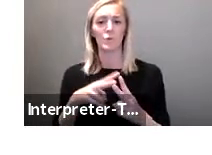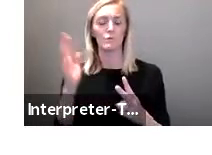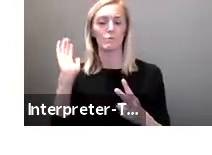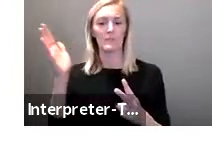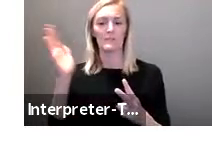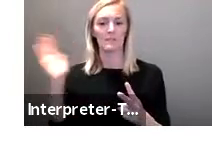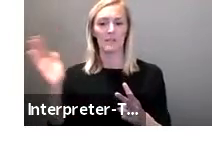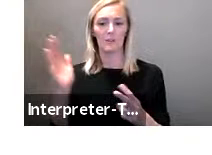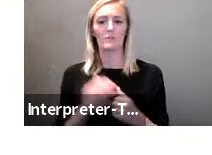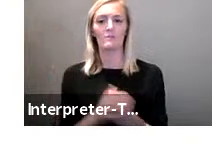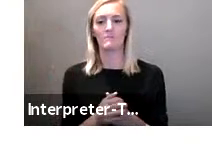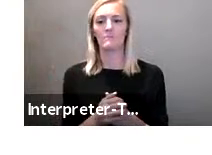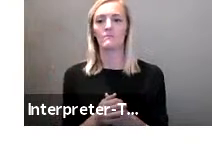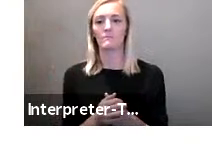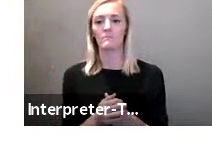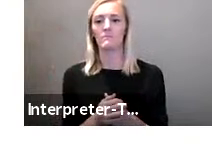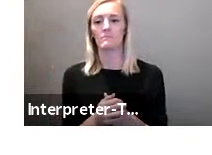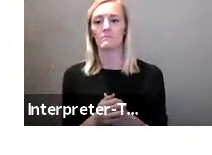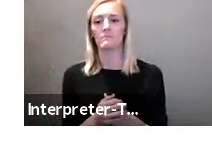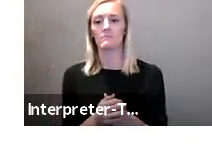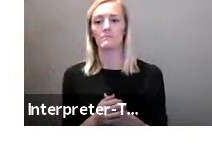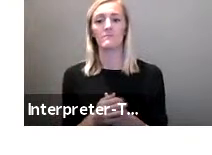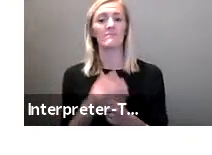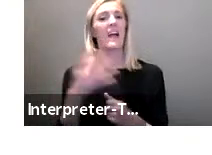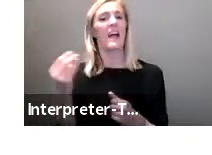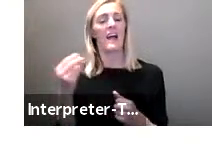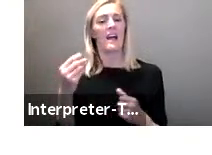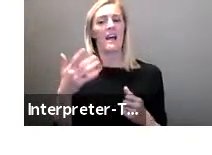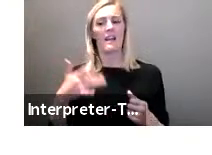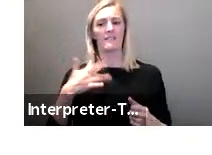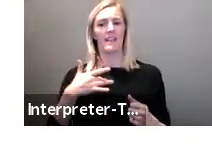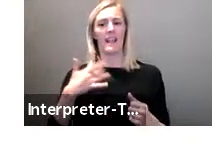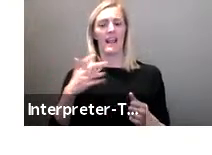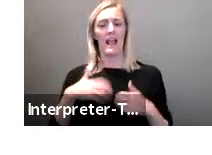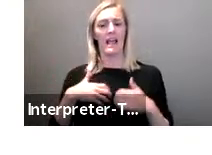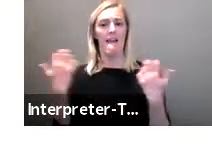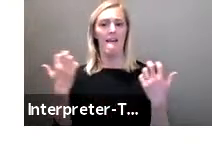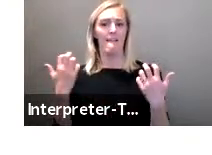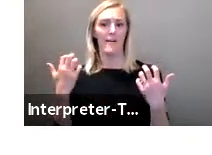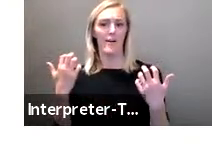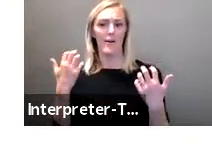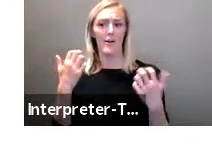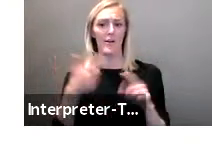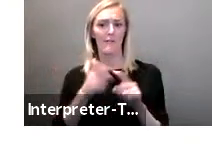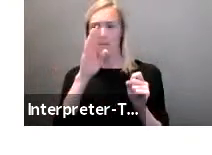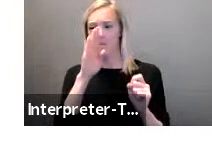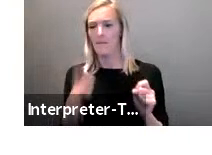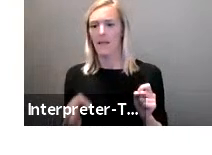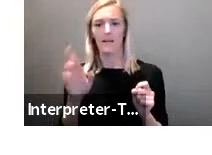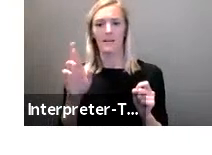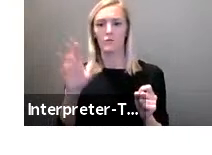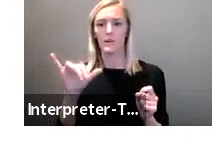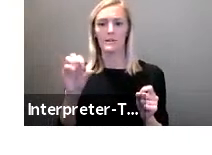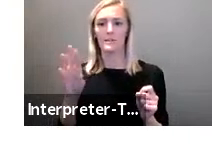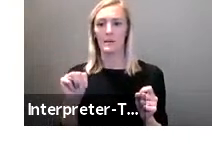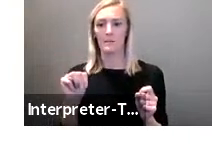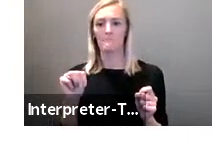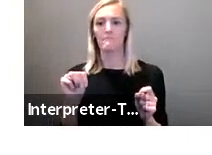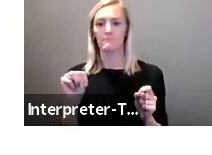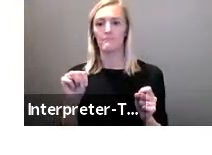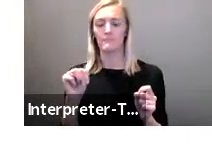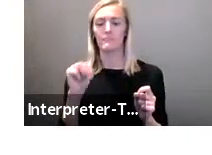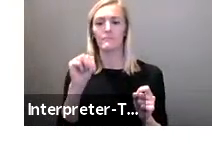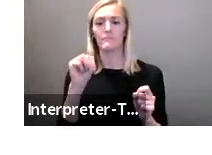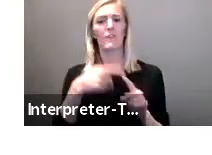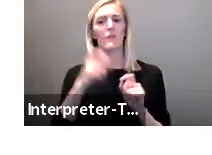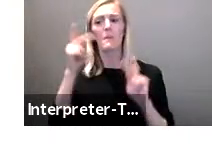really started off talking about the anger that we felt about the blatant racism that had been experienced by our people doing really good